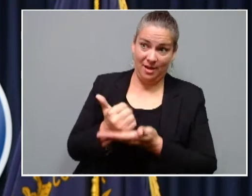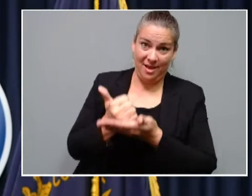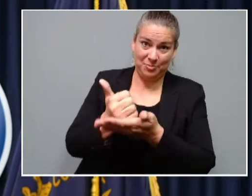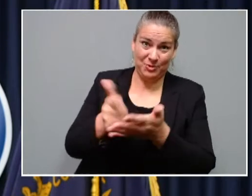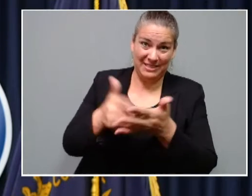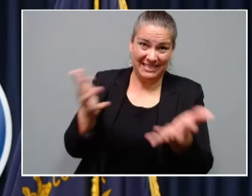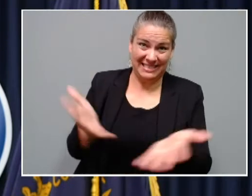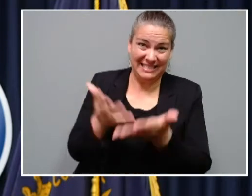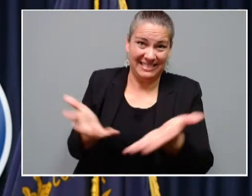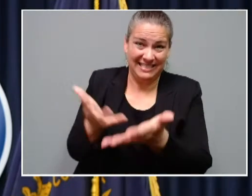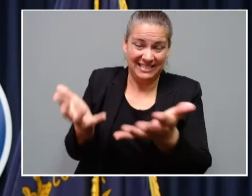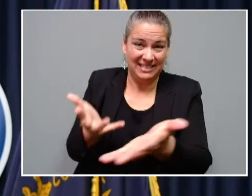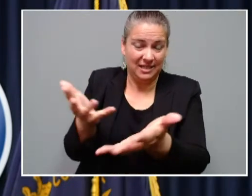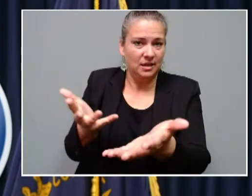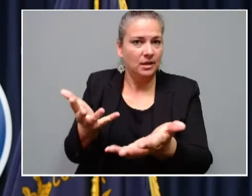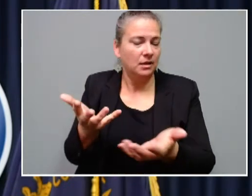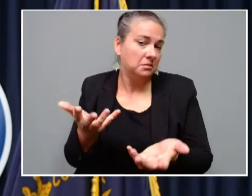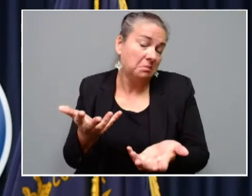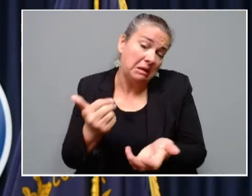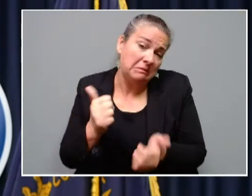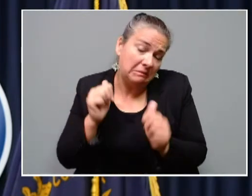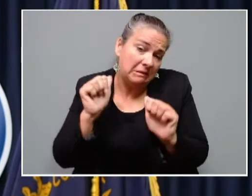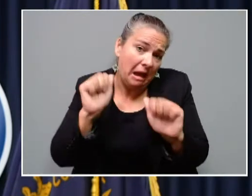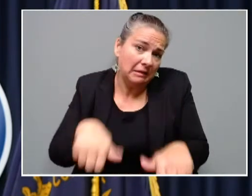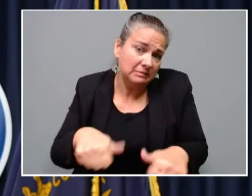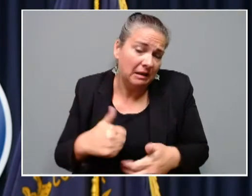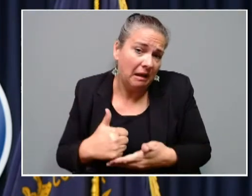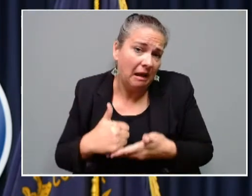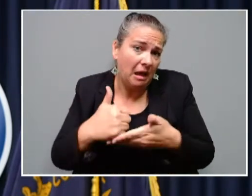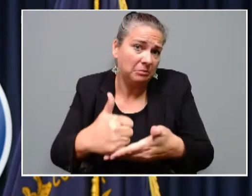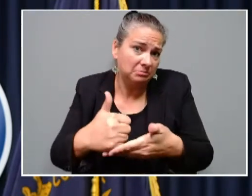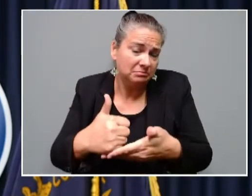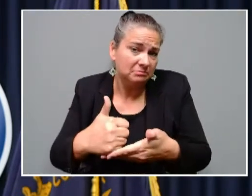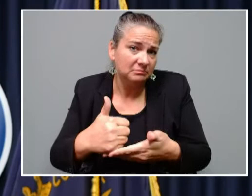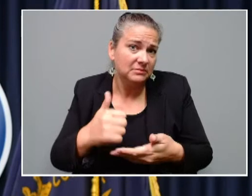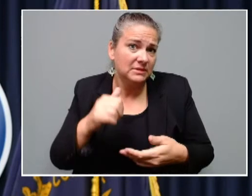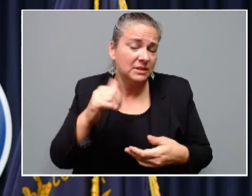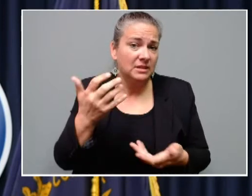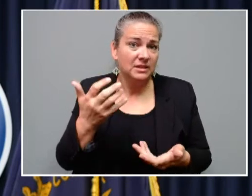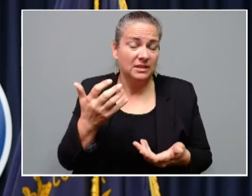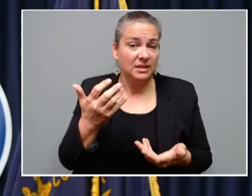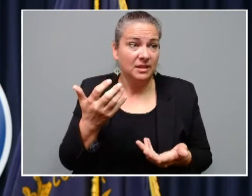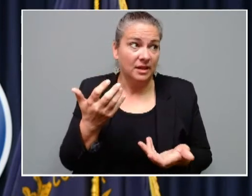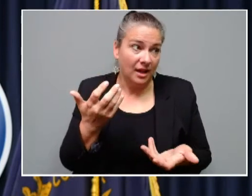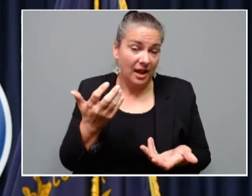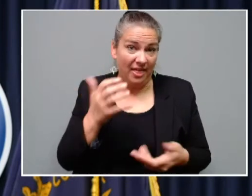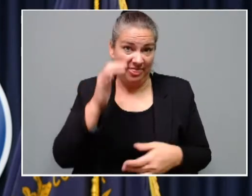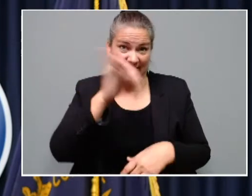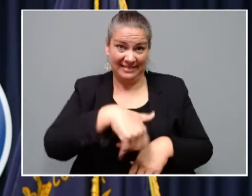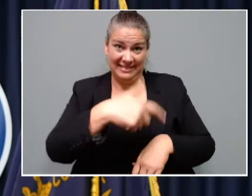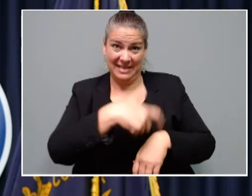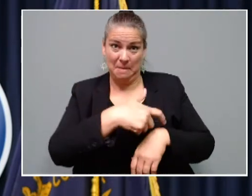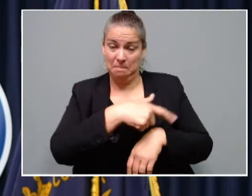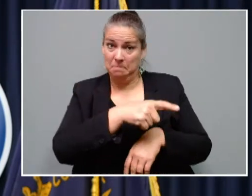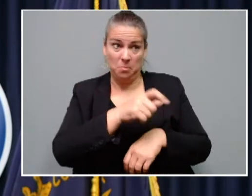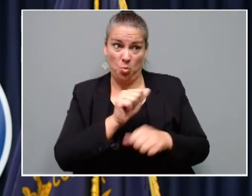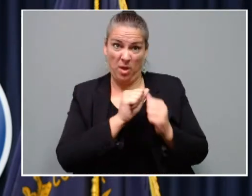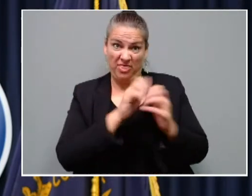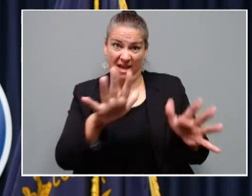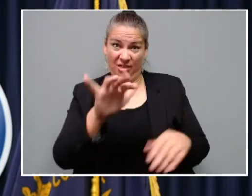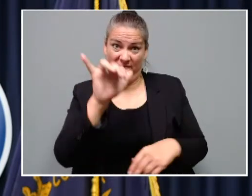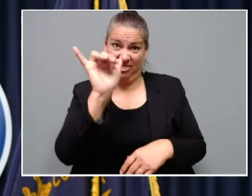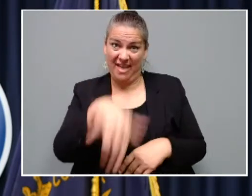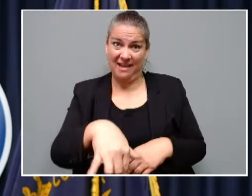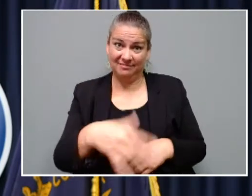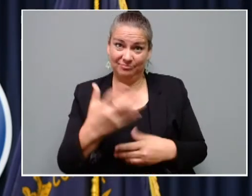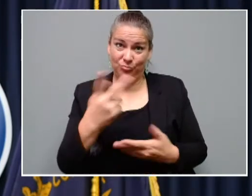a significant and major decrease. Where we would have been without it concerns me. I do believe it